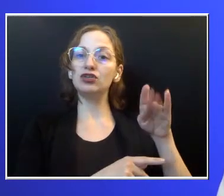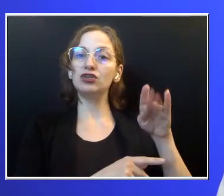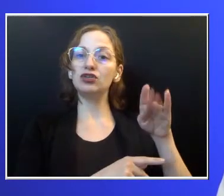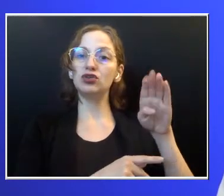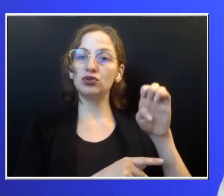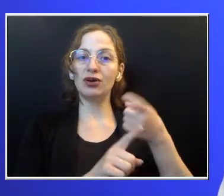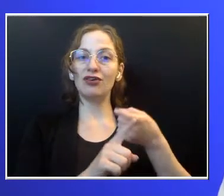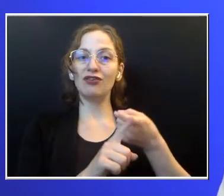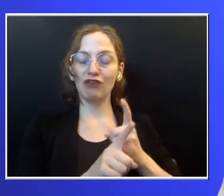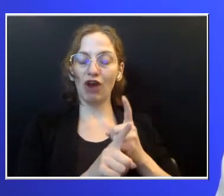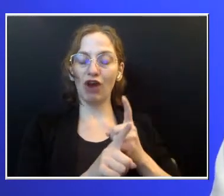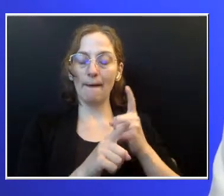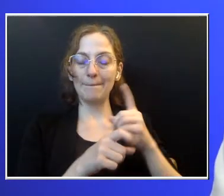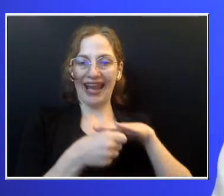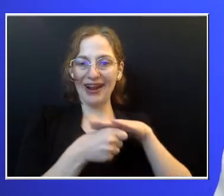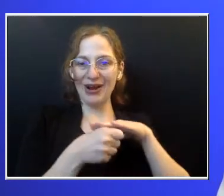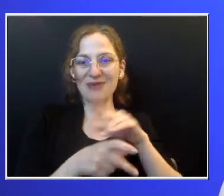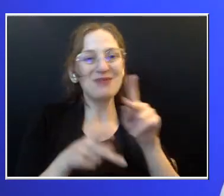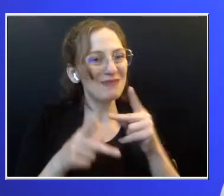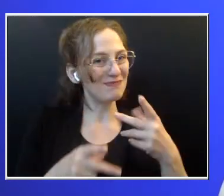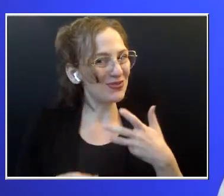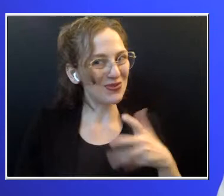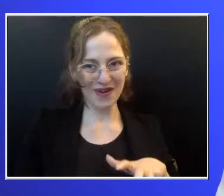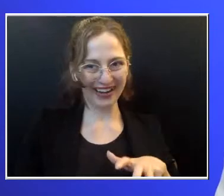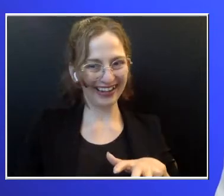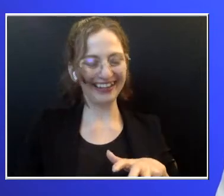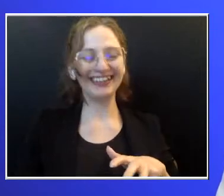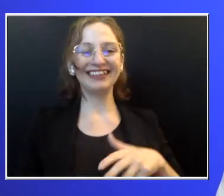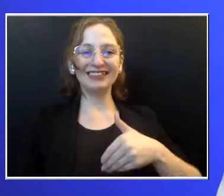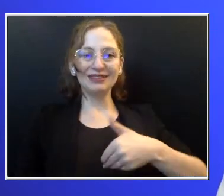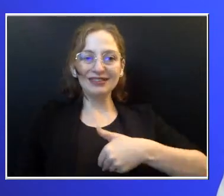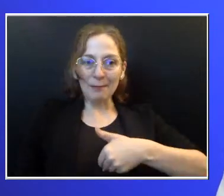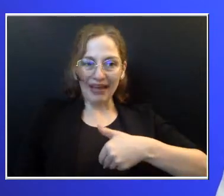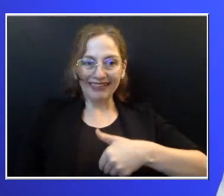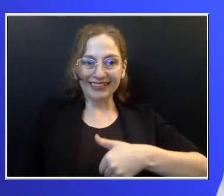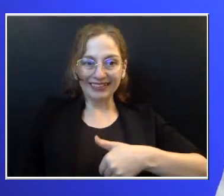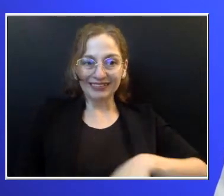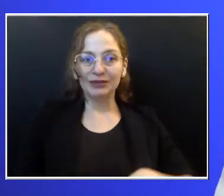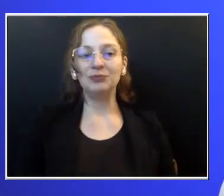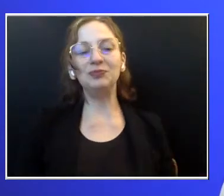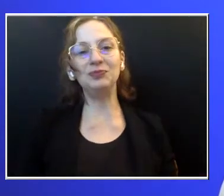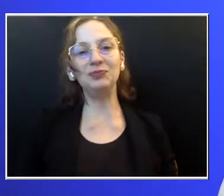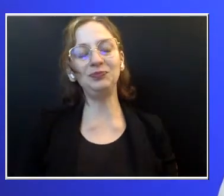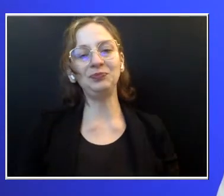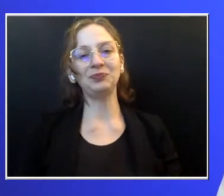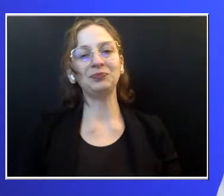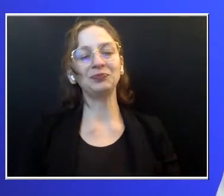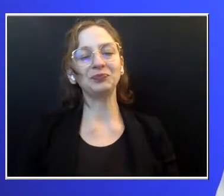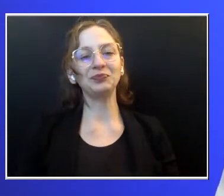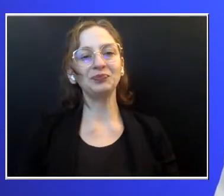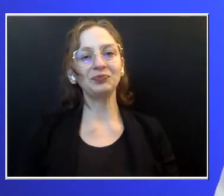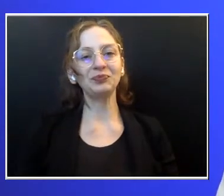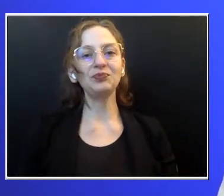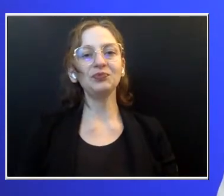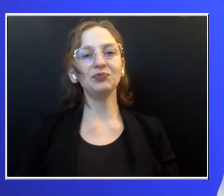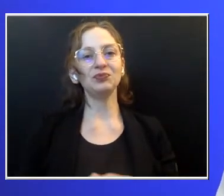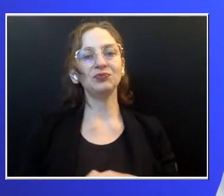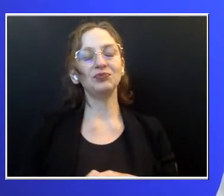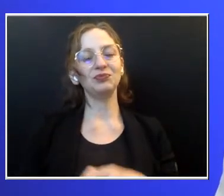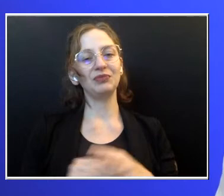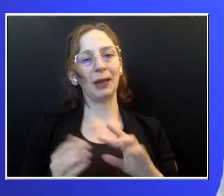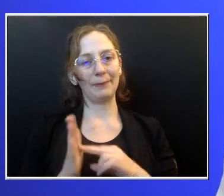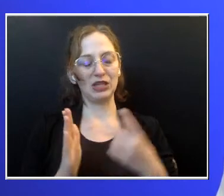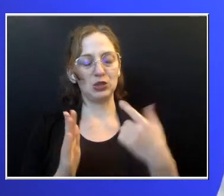want to have the excess, which is their tummies. And it involves very carefully dissecting out the blood vessels